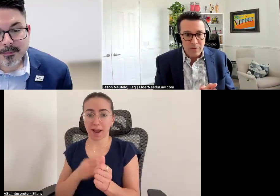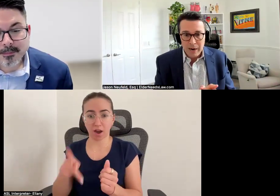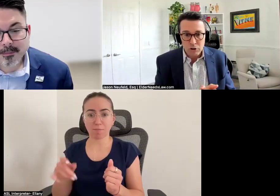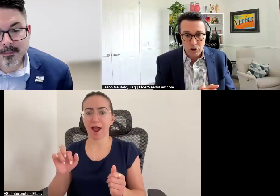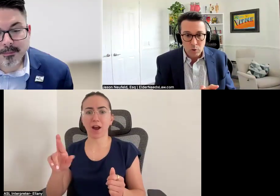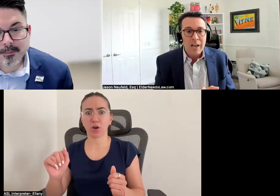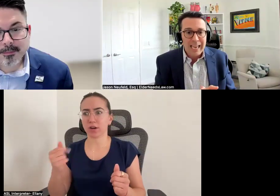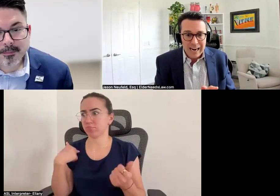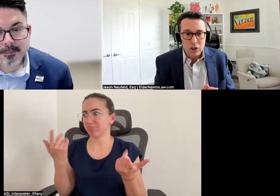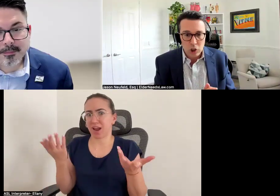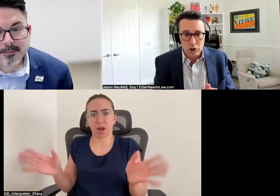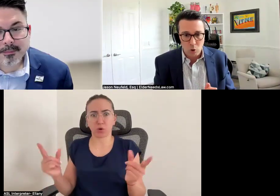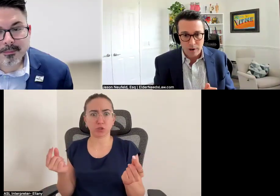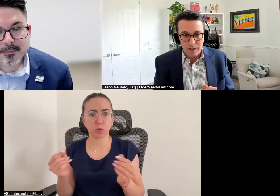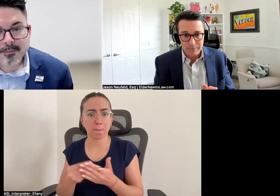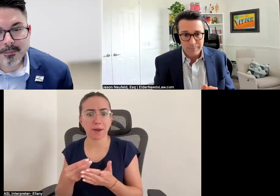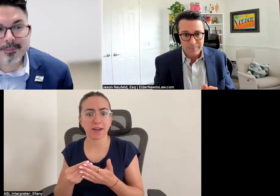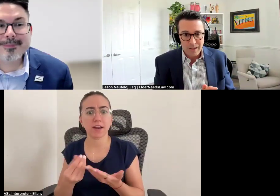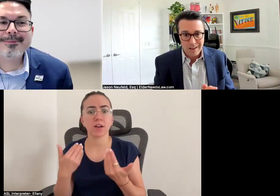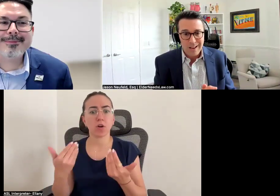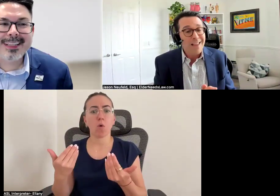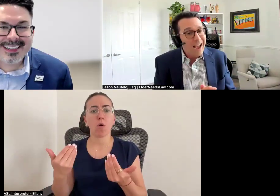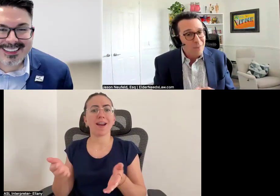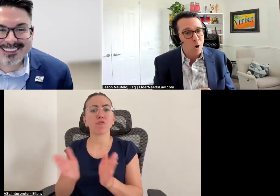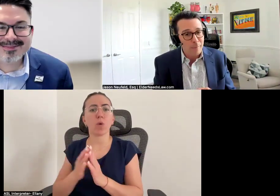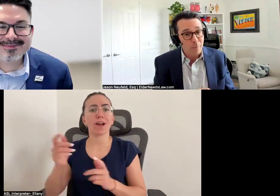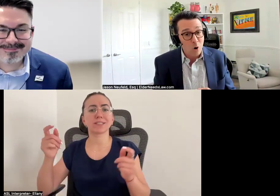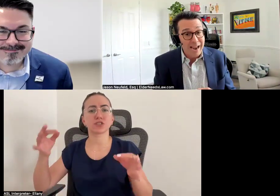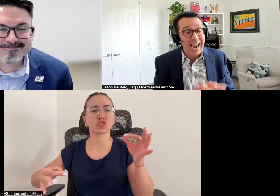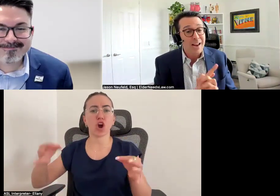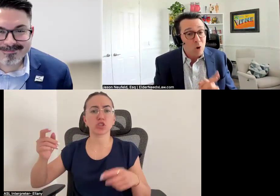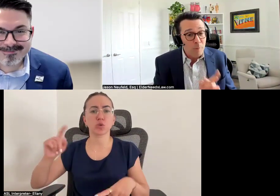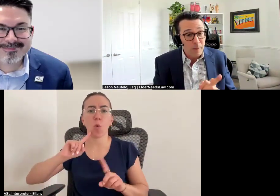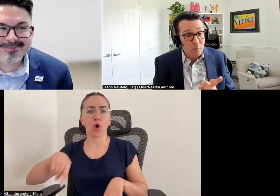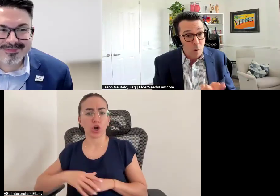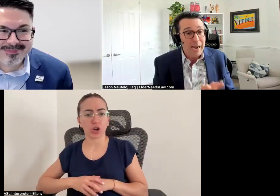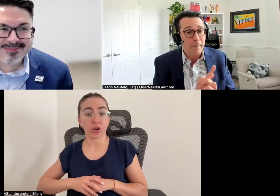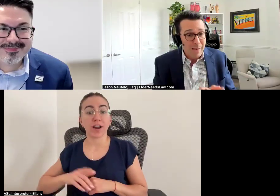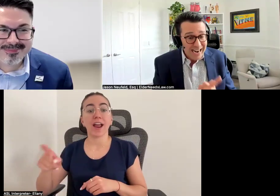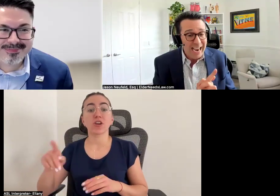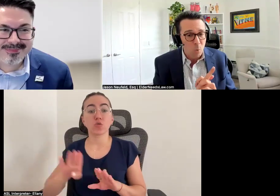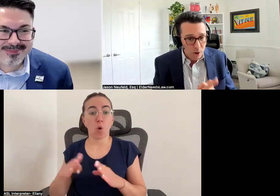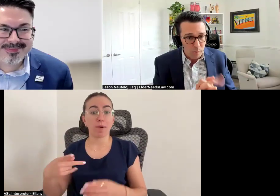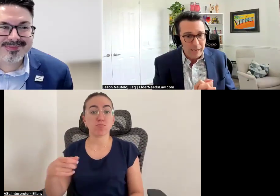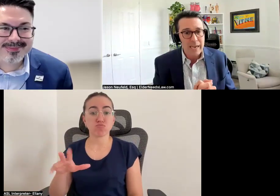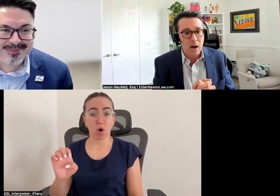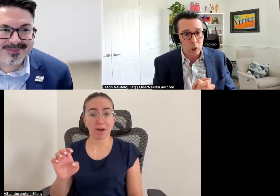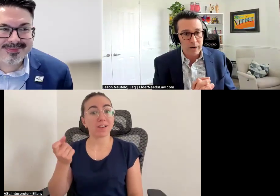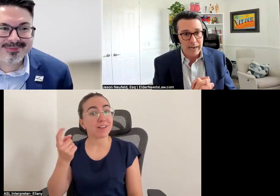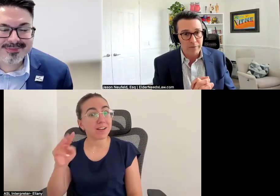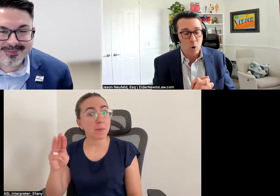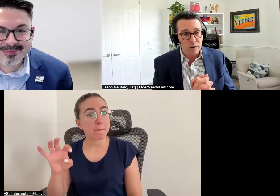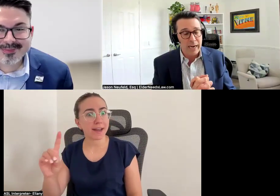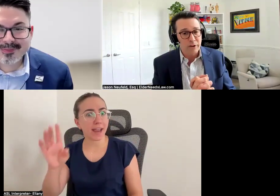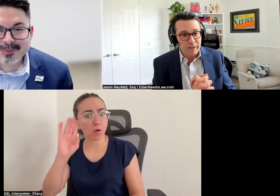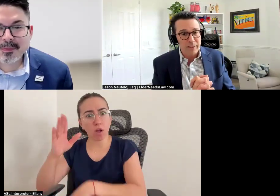know who to give the money to. Get us a judge's order. And now you have to open up a probate. And if you open up the probate, Medicaid will be